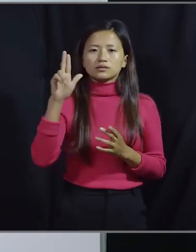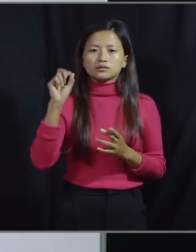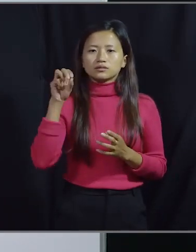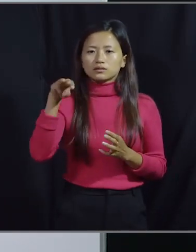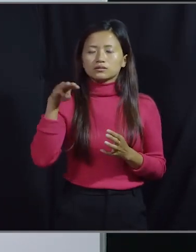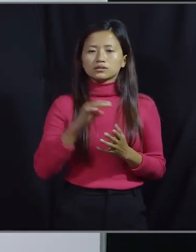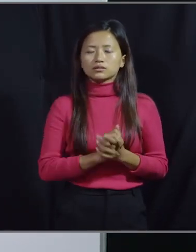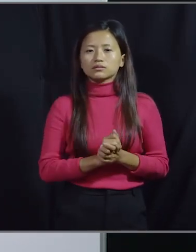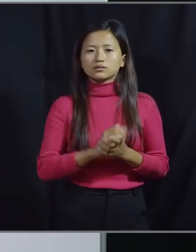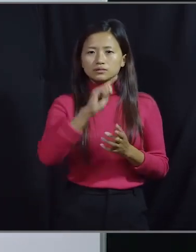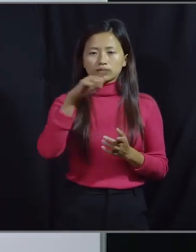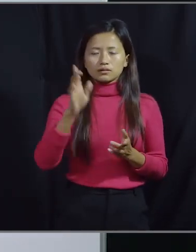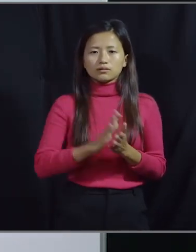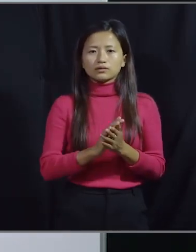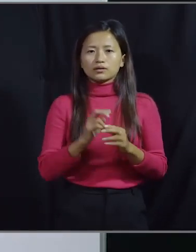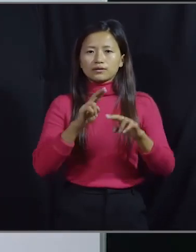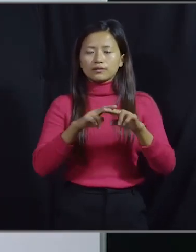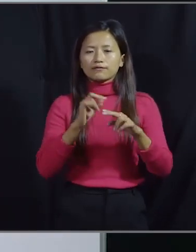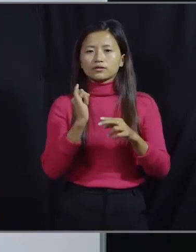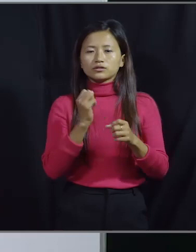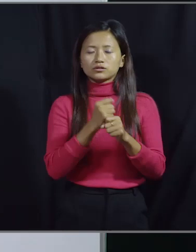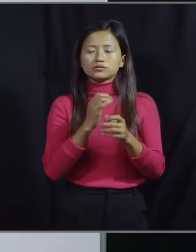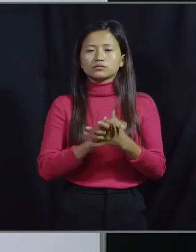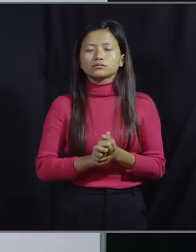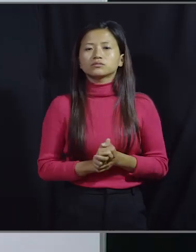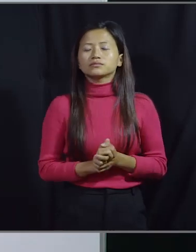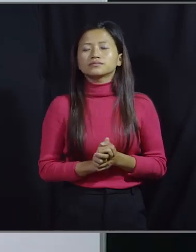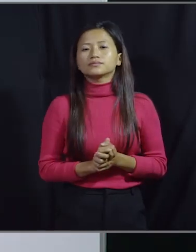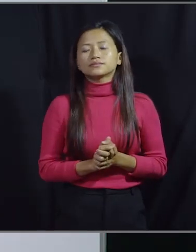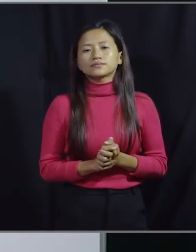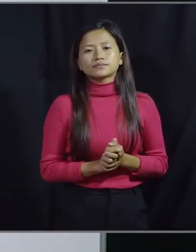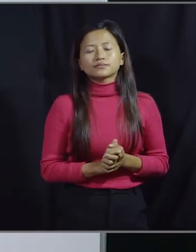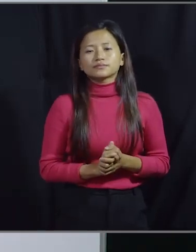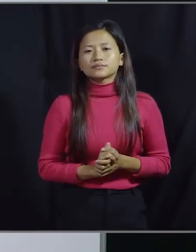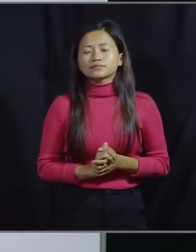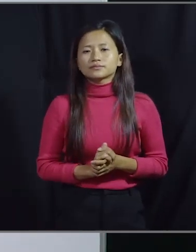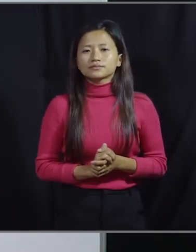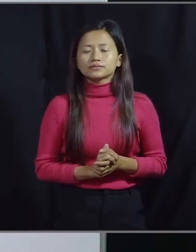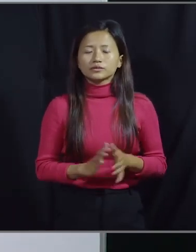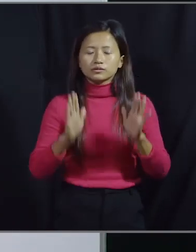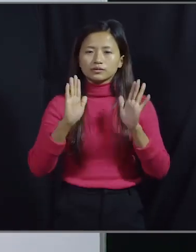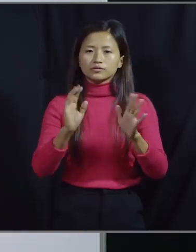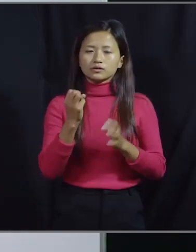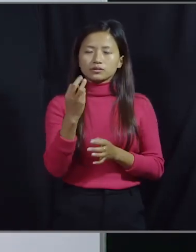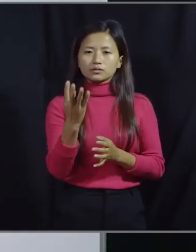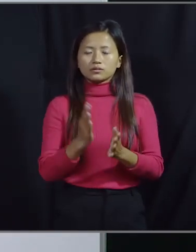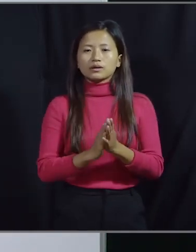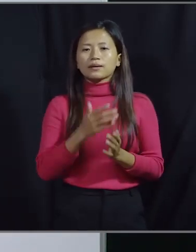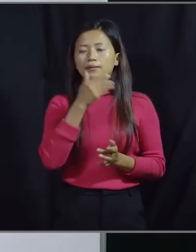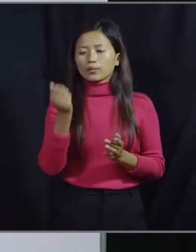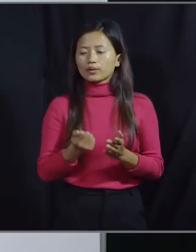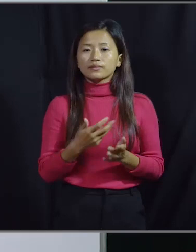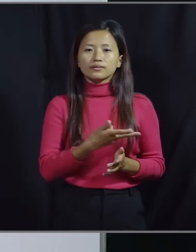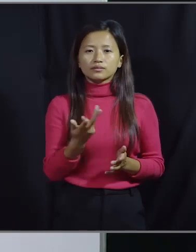is the correct figure for net profit on revaluation. So we will have to calculate whether there is